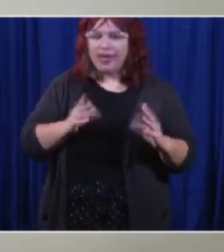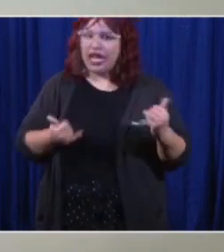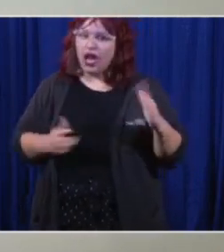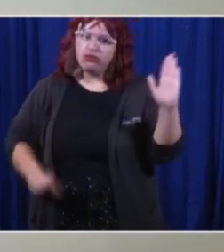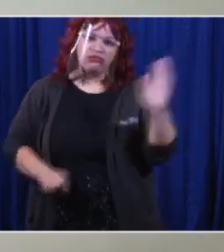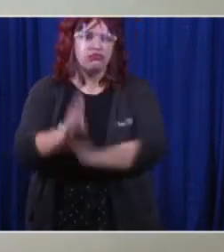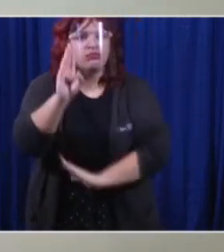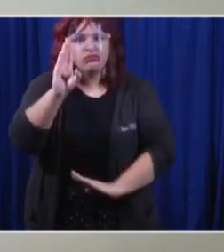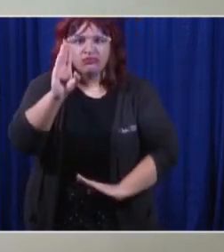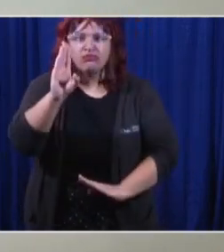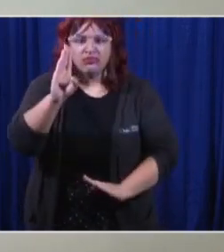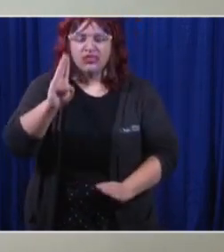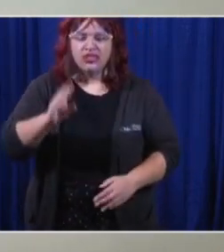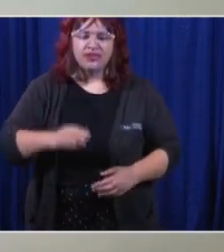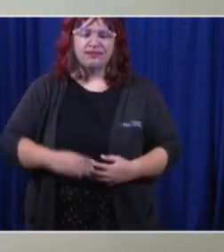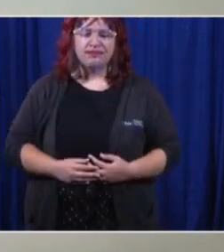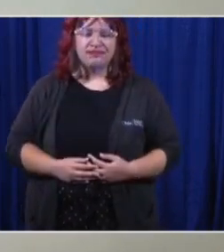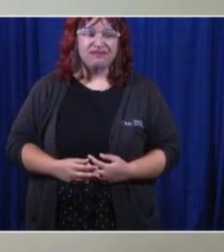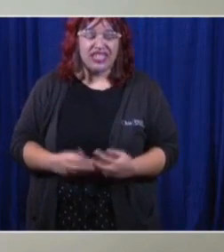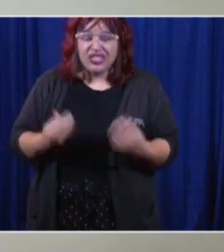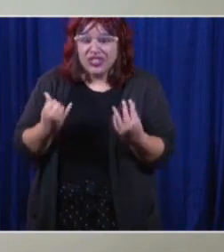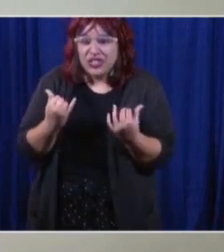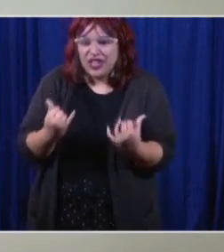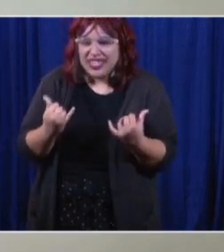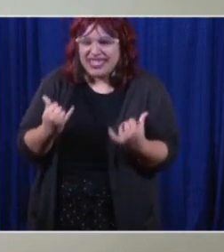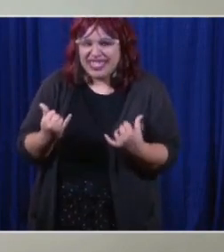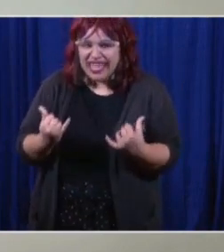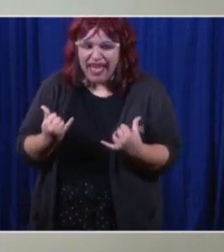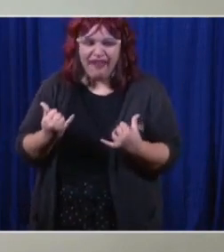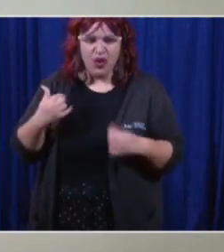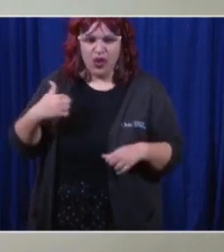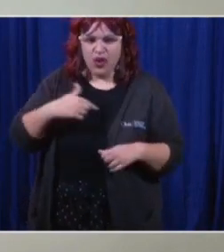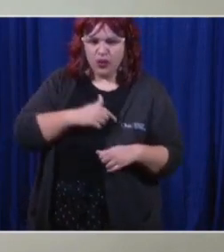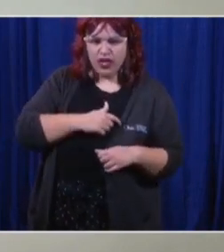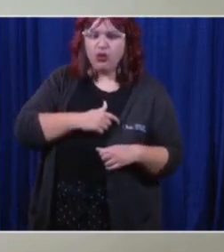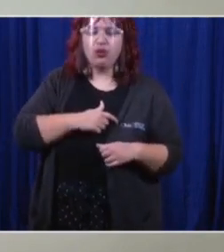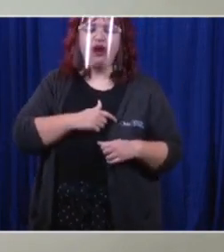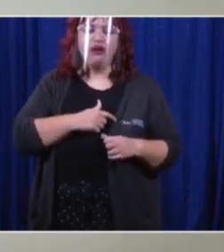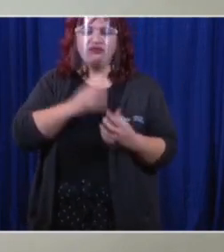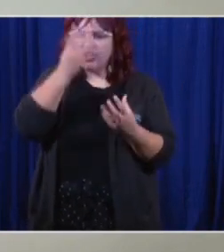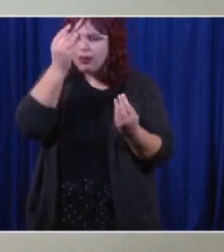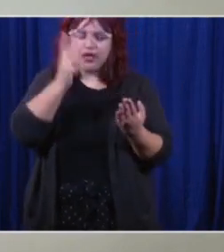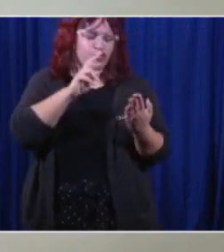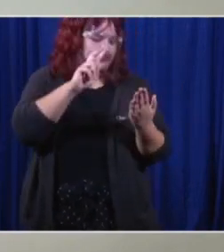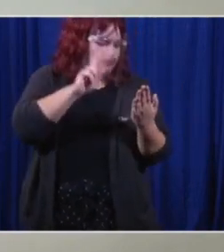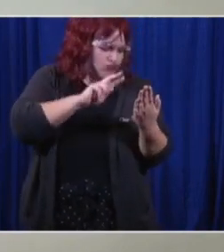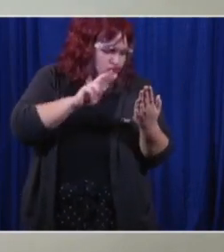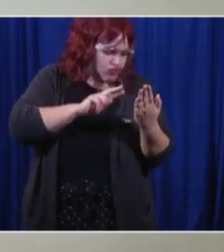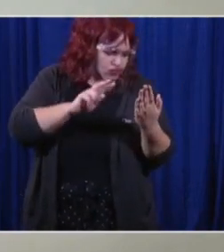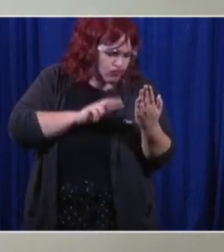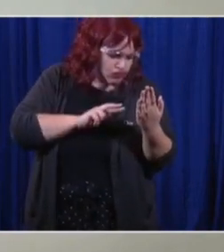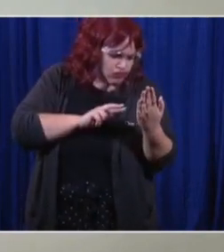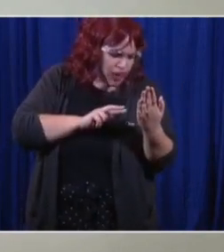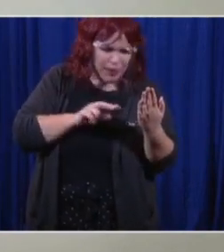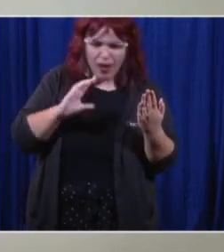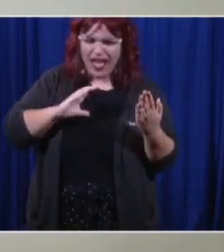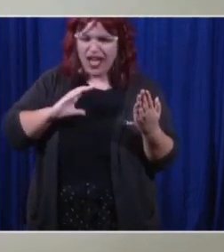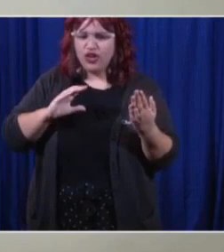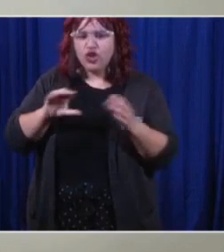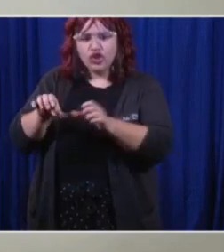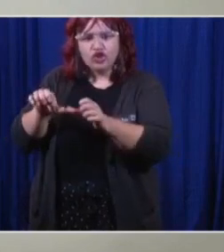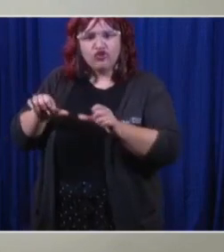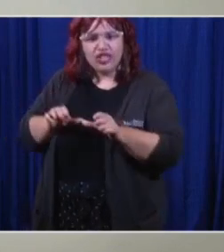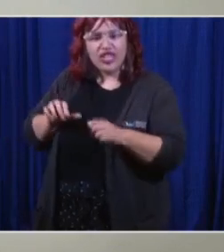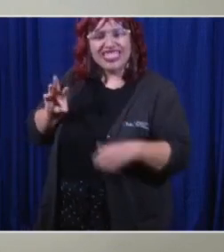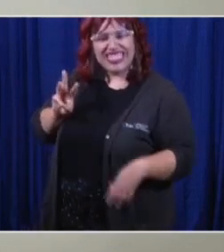that just this today, we were looking at more specific and detailed information as it relates to Region 6 in the